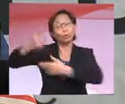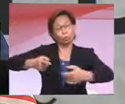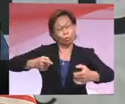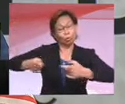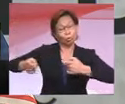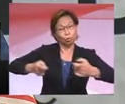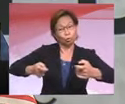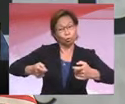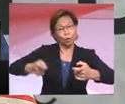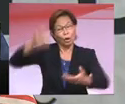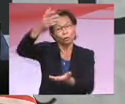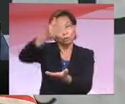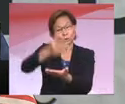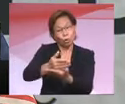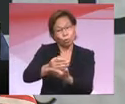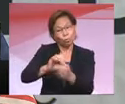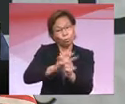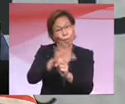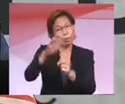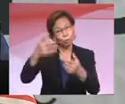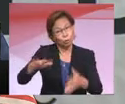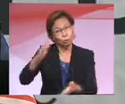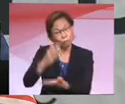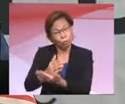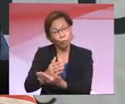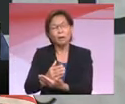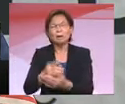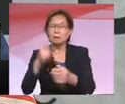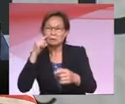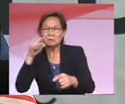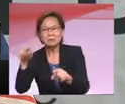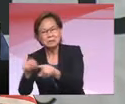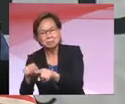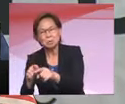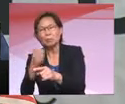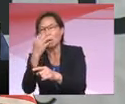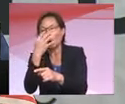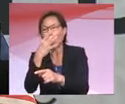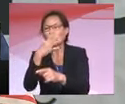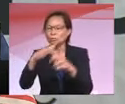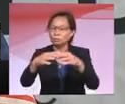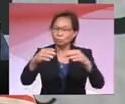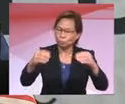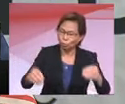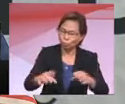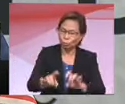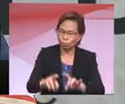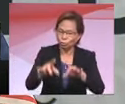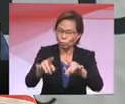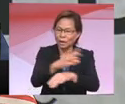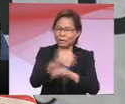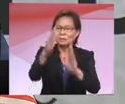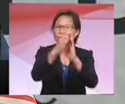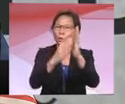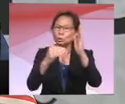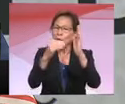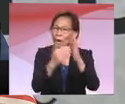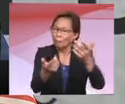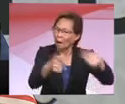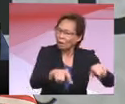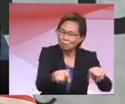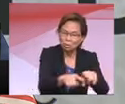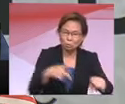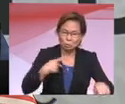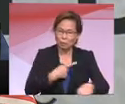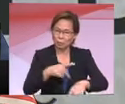control and containment of the virus. So we also see this in Hong Kong, Japan, Australia and New Zealand. So we need to